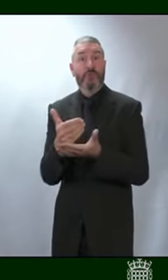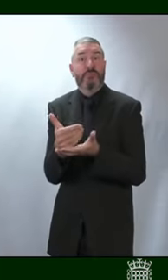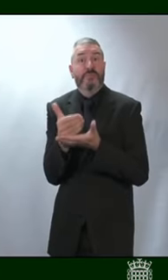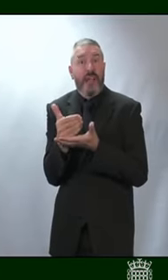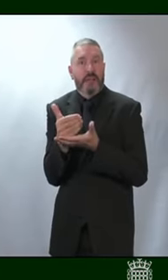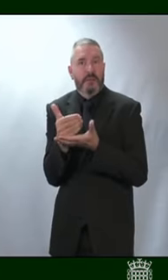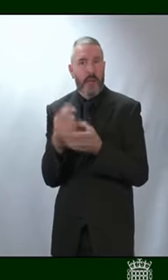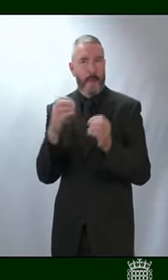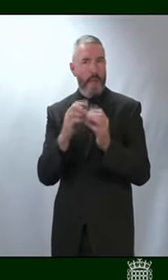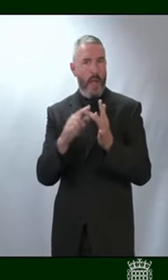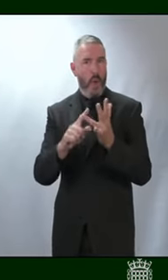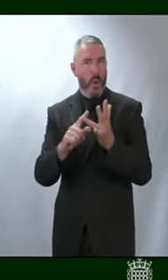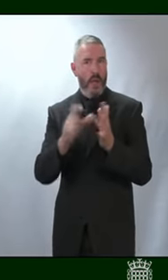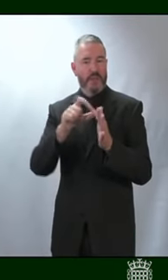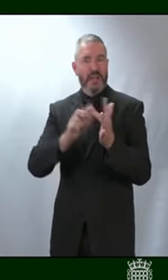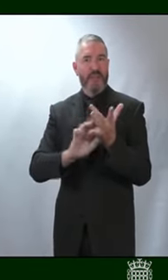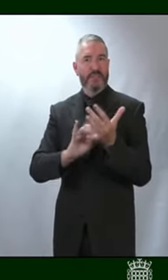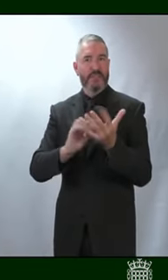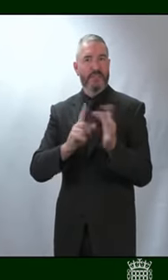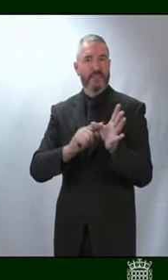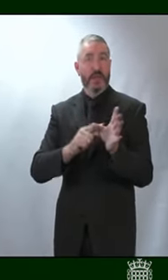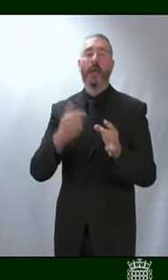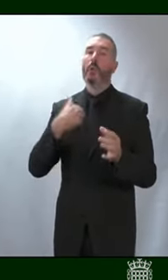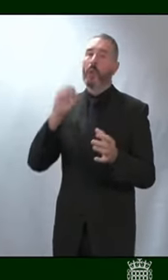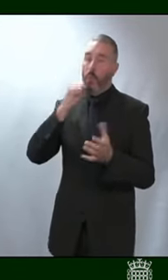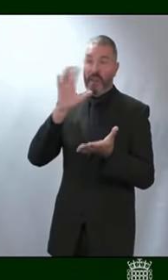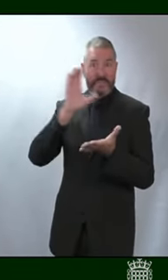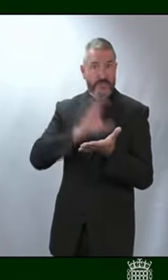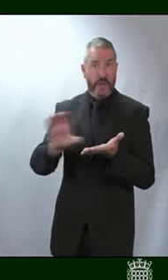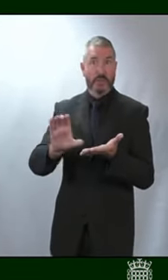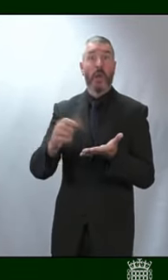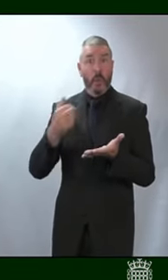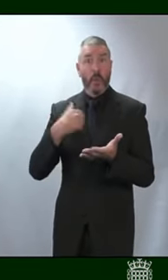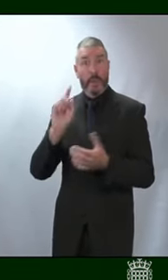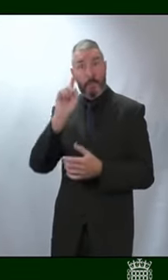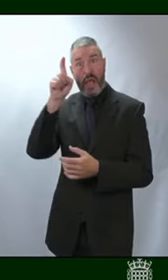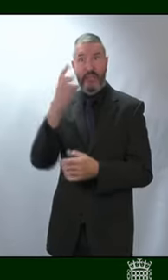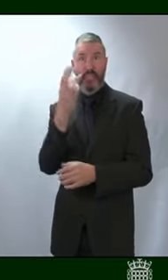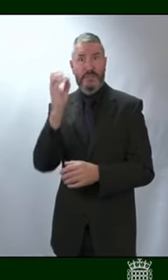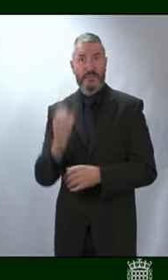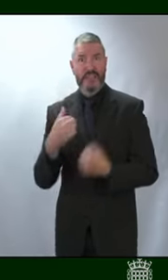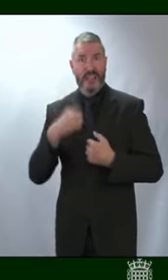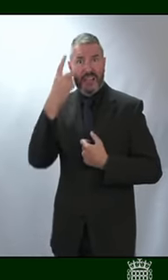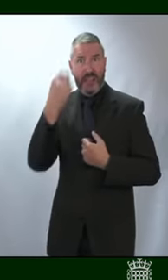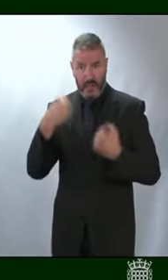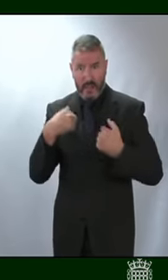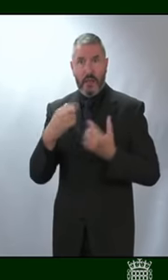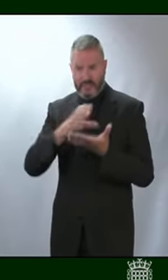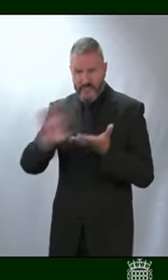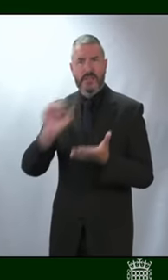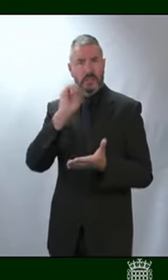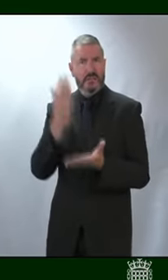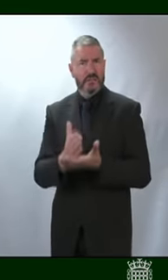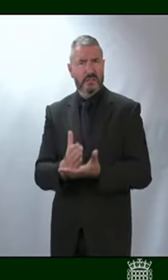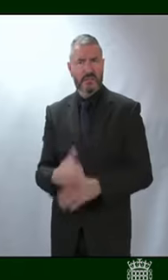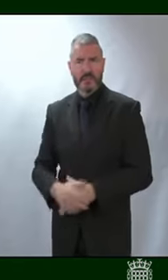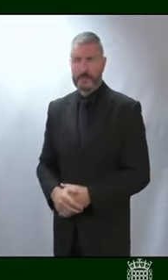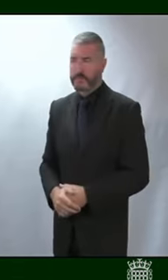biodiversity across the planet, and we will put in the funding. We pioneered the 30% idea, and we will certainly put in all the funding